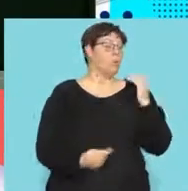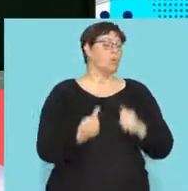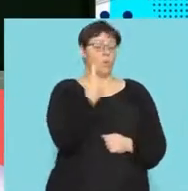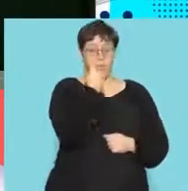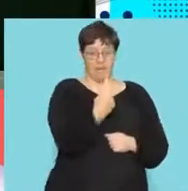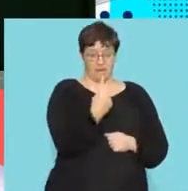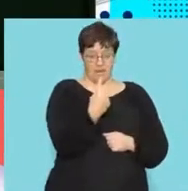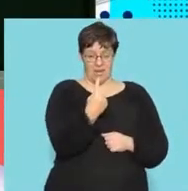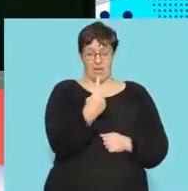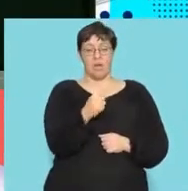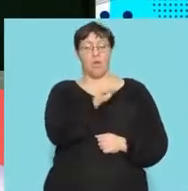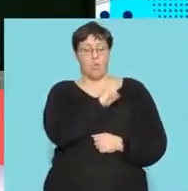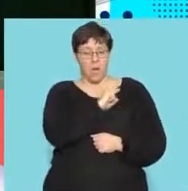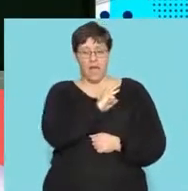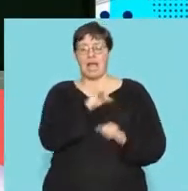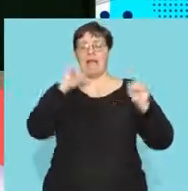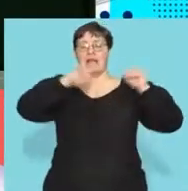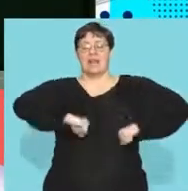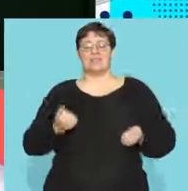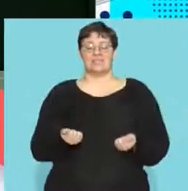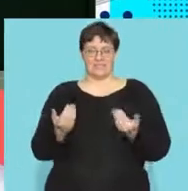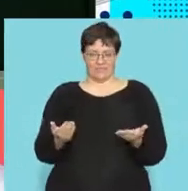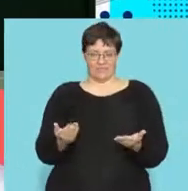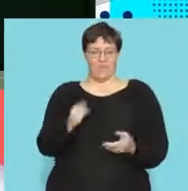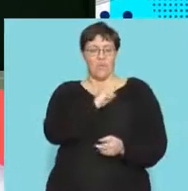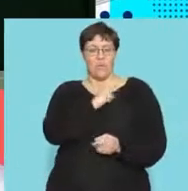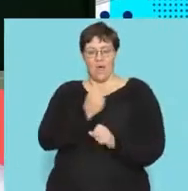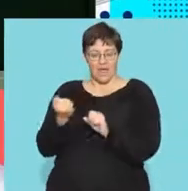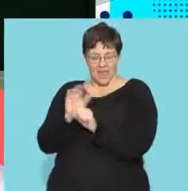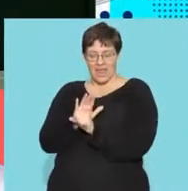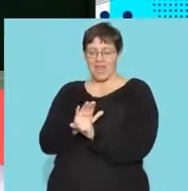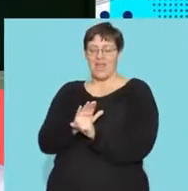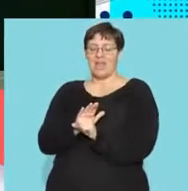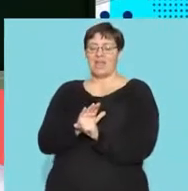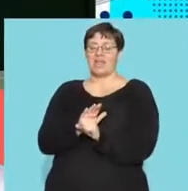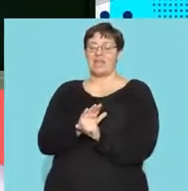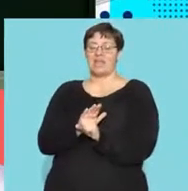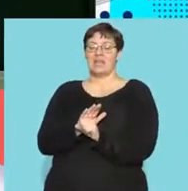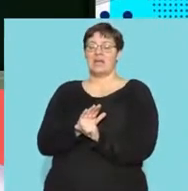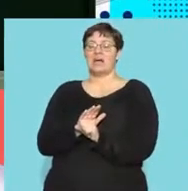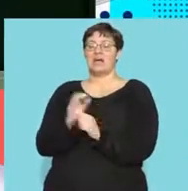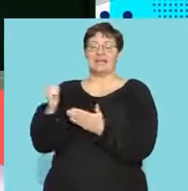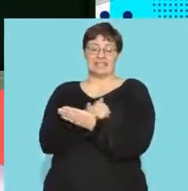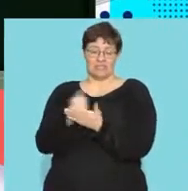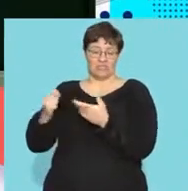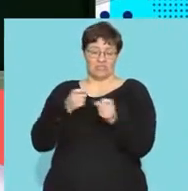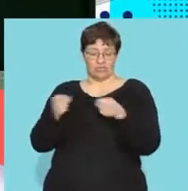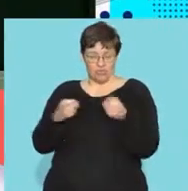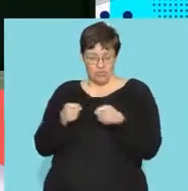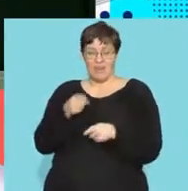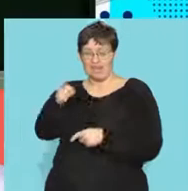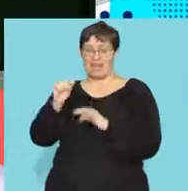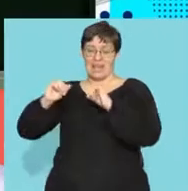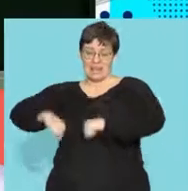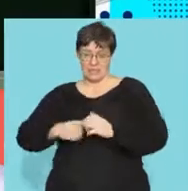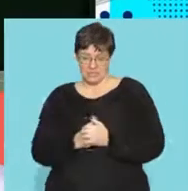one transaction, and that's with the allowance, which obviously would affect your debtor's control and the debtor's allowances. So